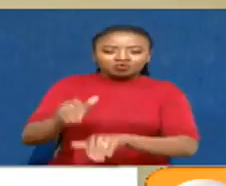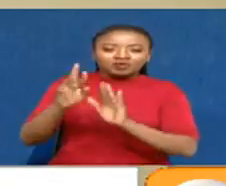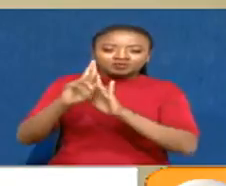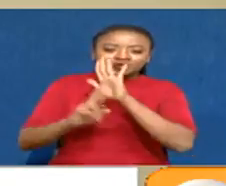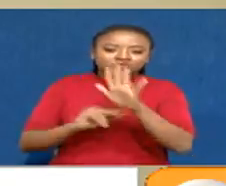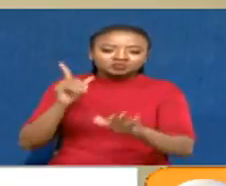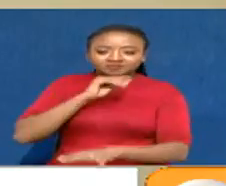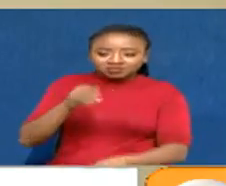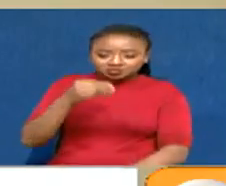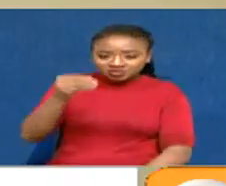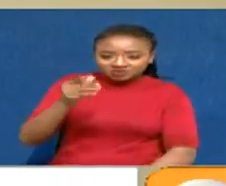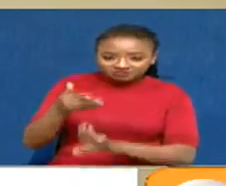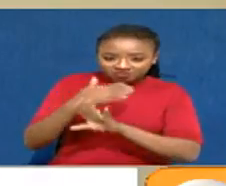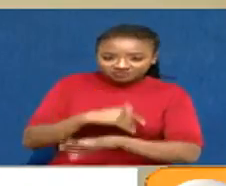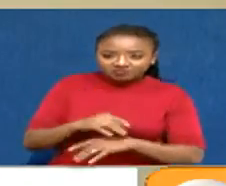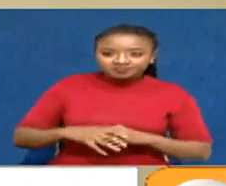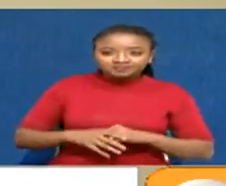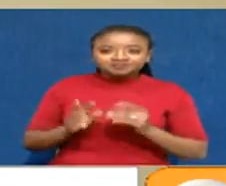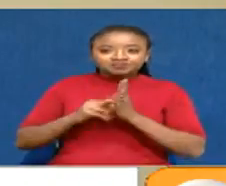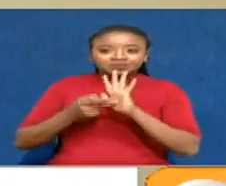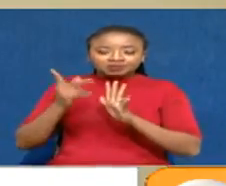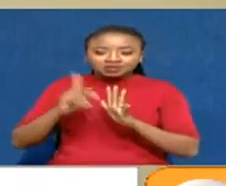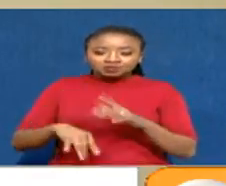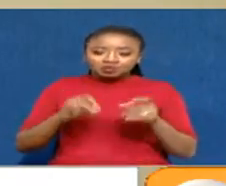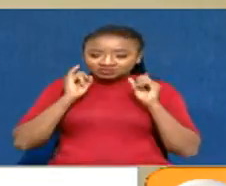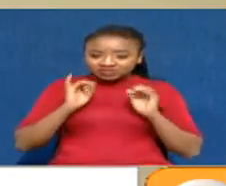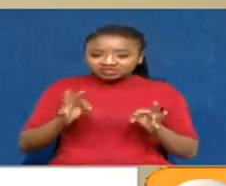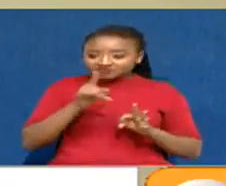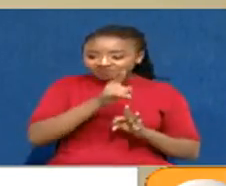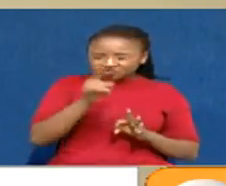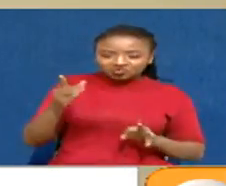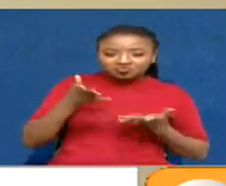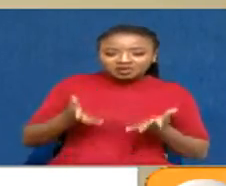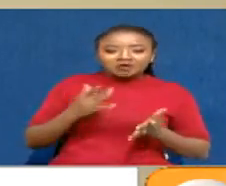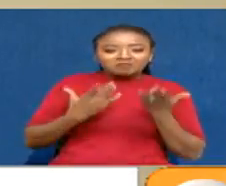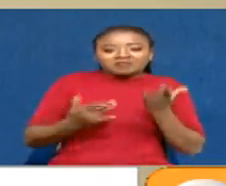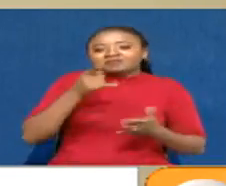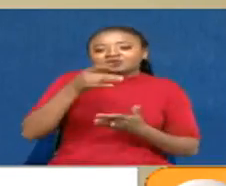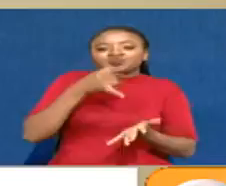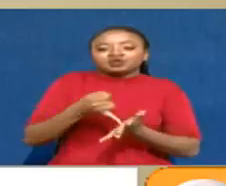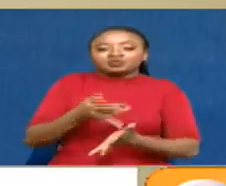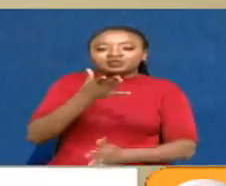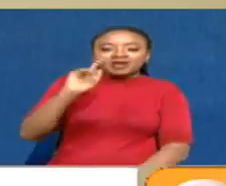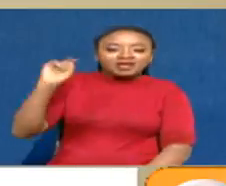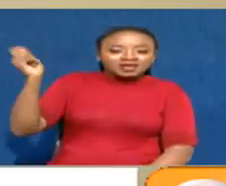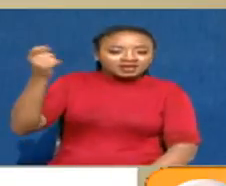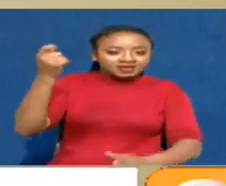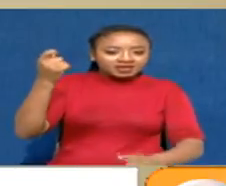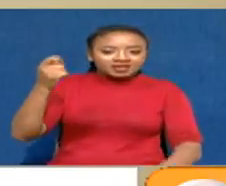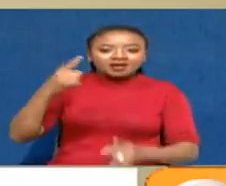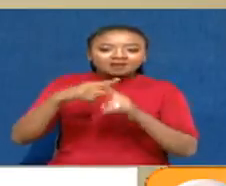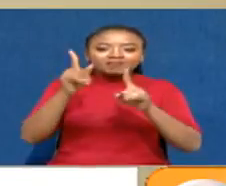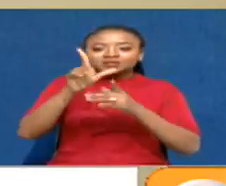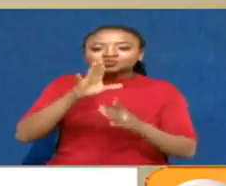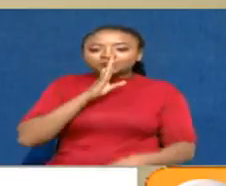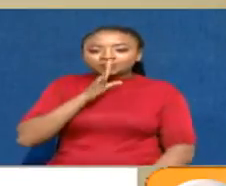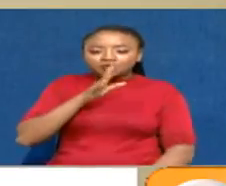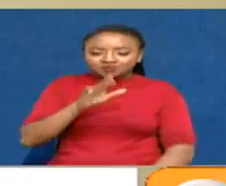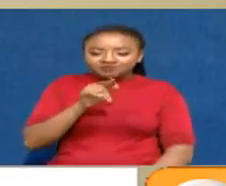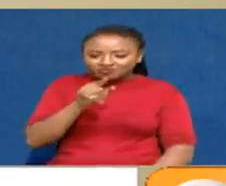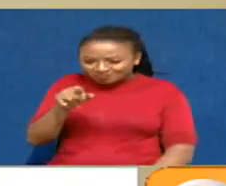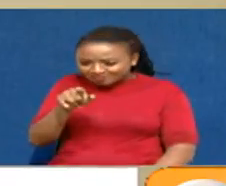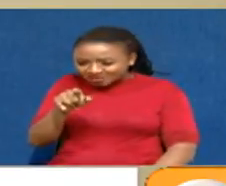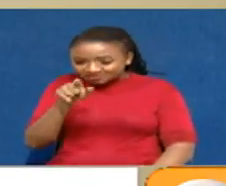set. And so effectively, if you are a Kenyan, I would say do not borrow from a platform that is